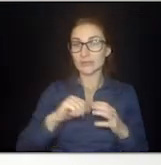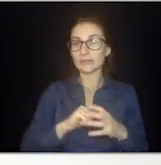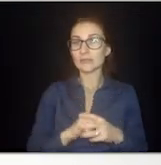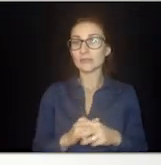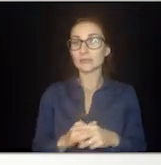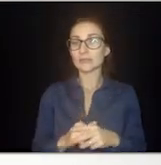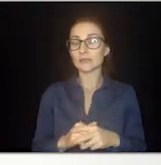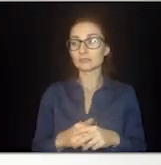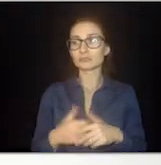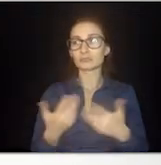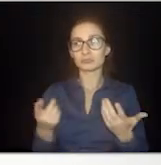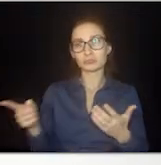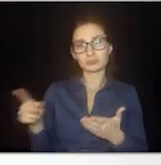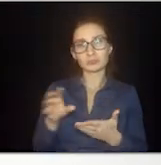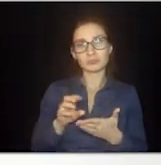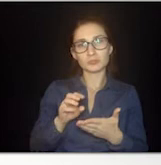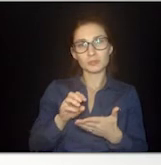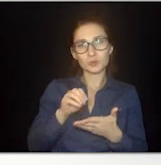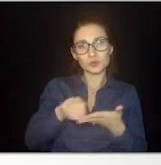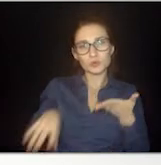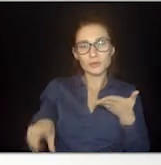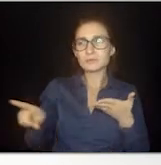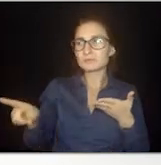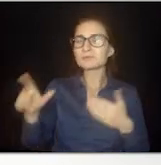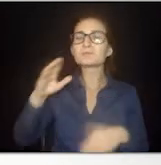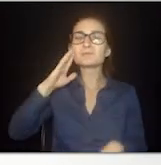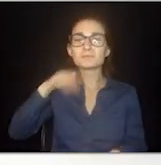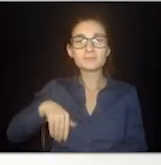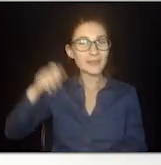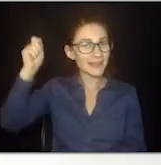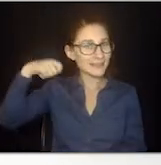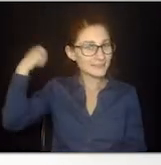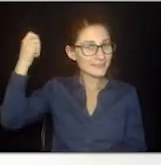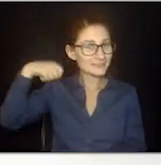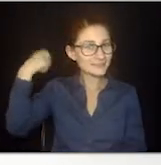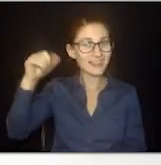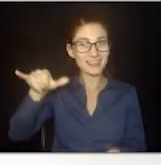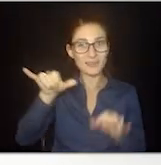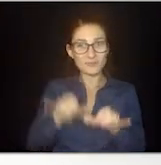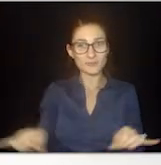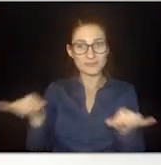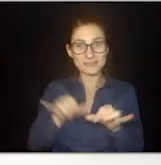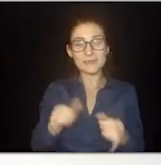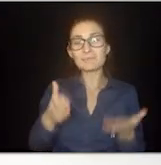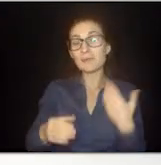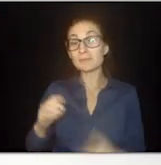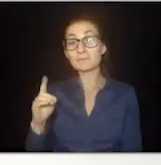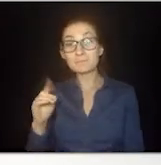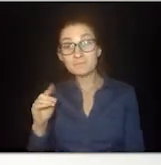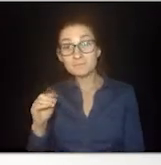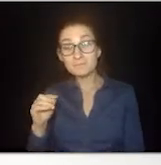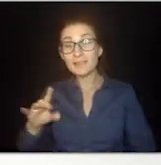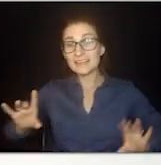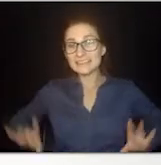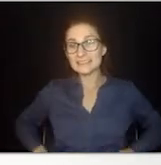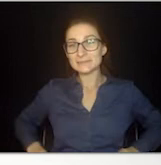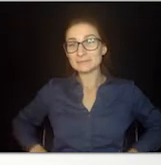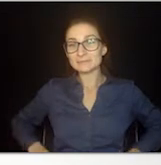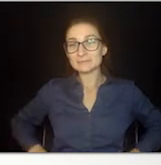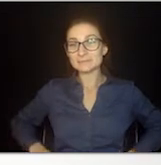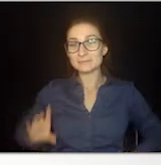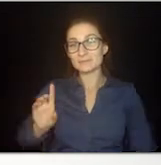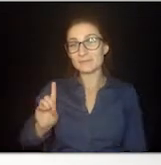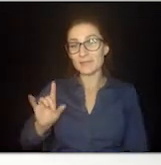eventually then, he sees the hair routine. He likes that. He maybe gets another routine, a